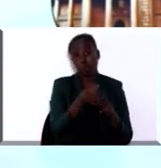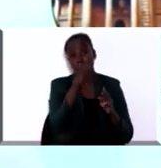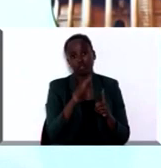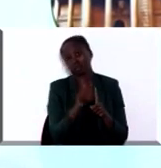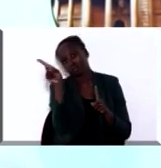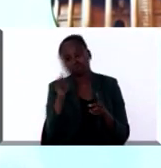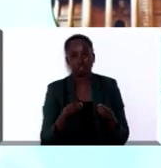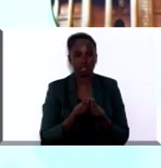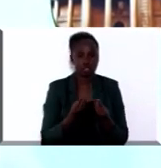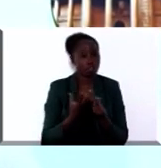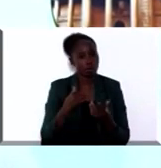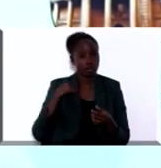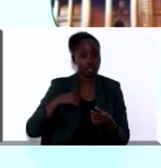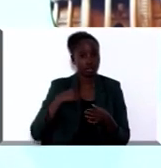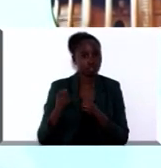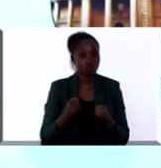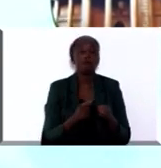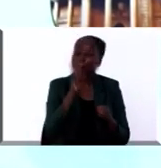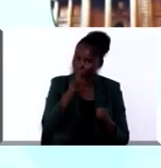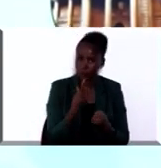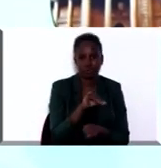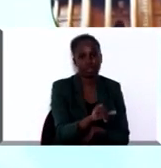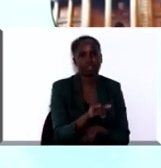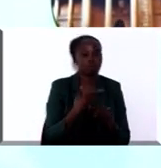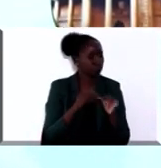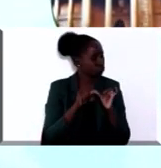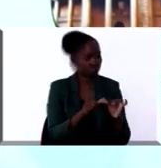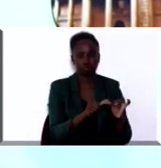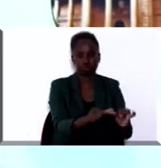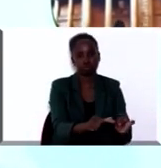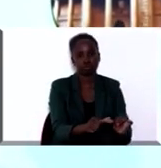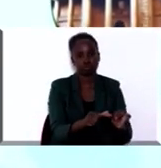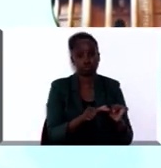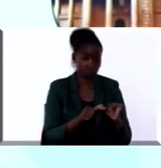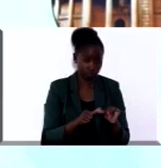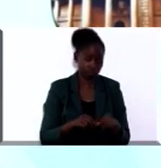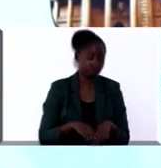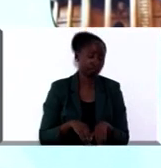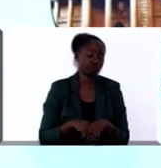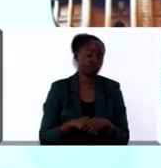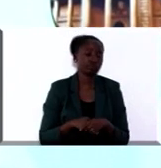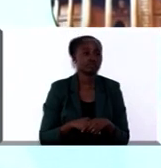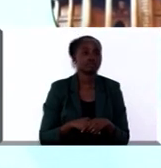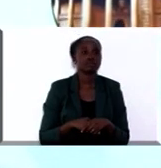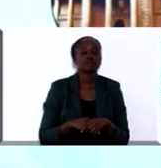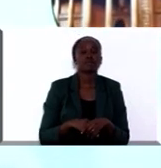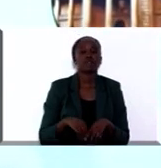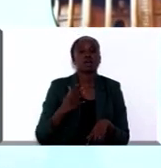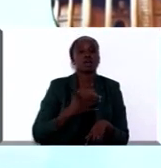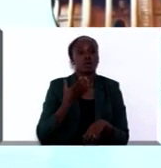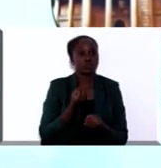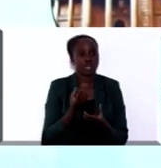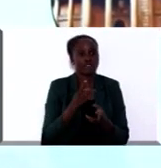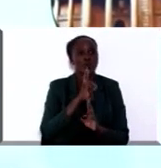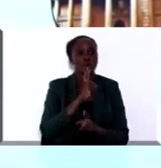a municipality is failing, we must do so with consistency and we must be relentless. I want to give you a